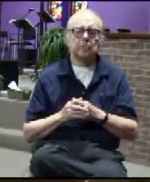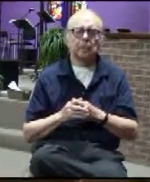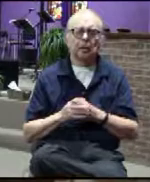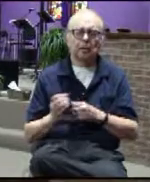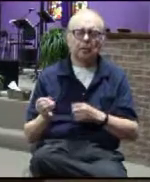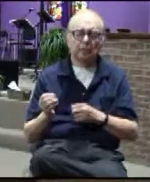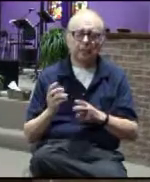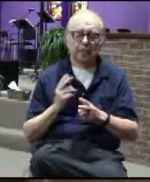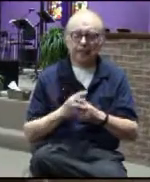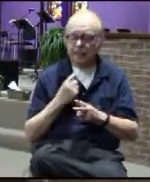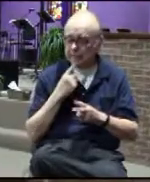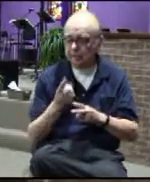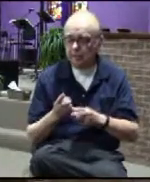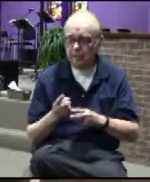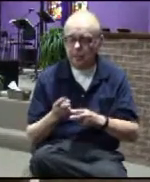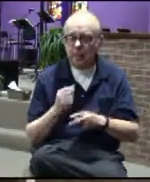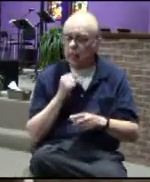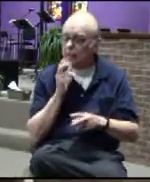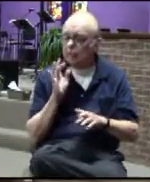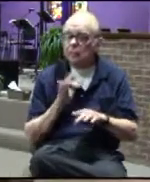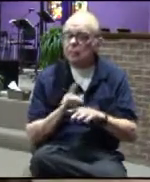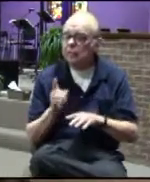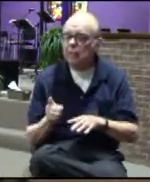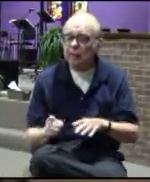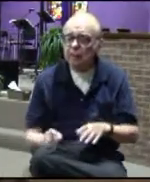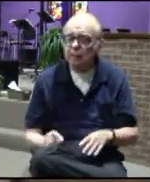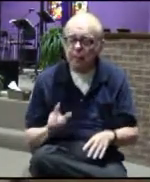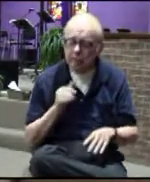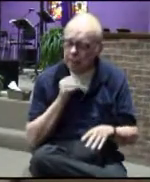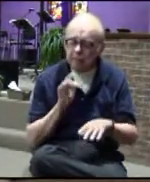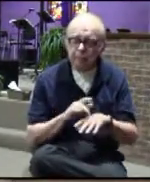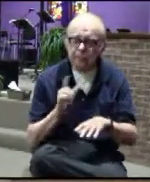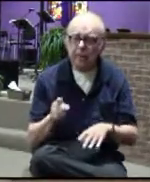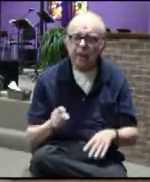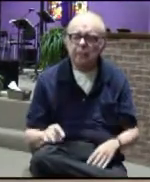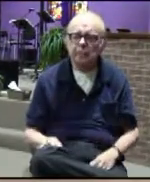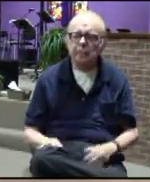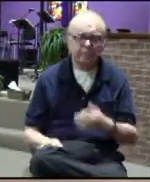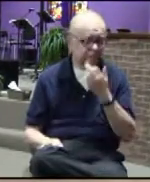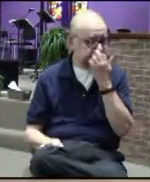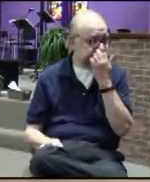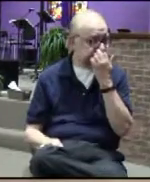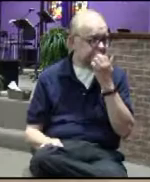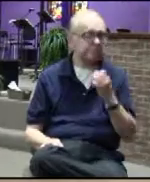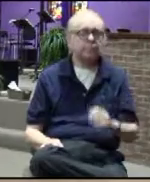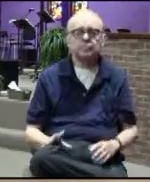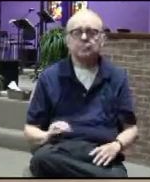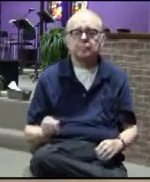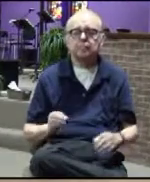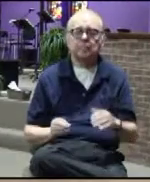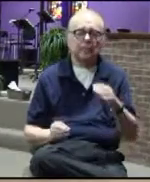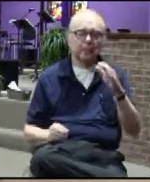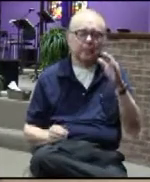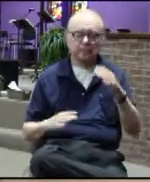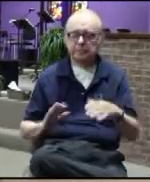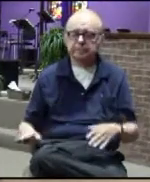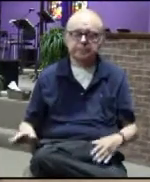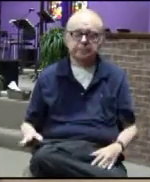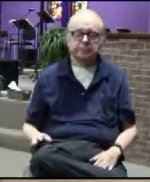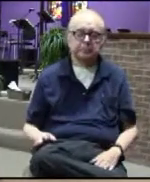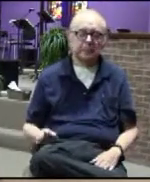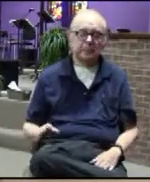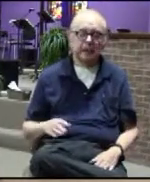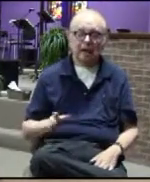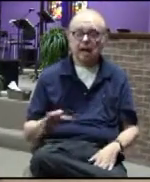and you keep telling them don't touch it don't touch it and the child just backs up and goes